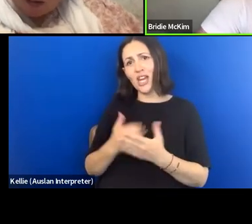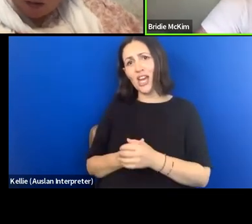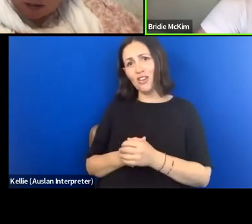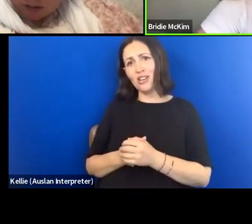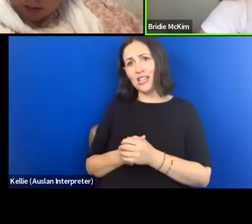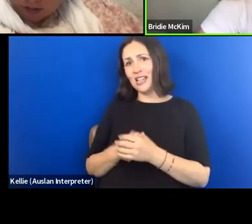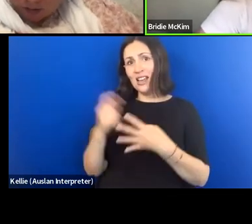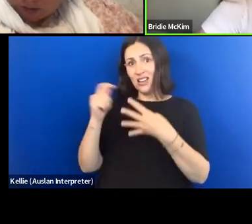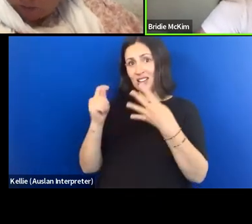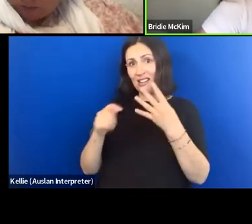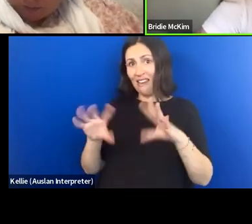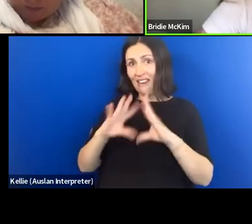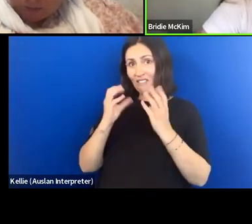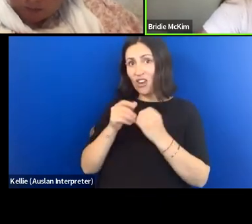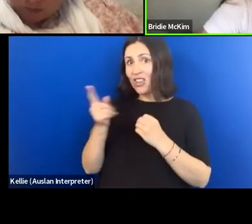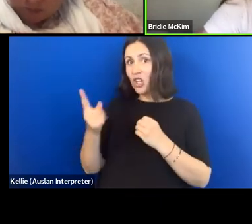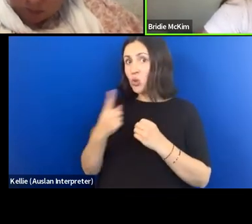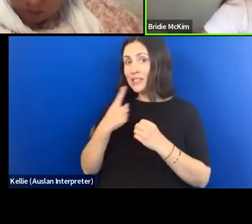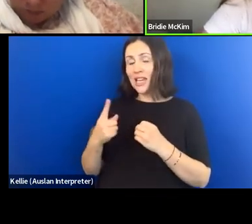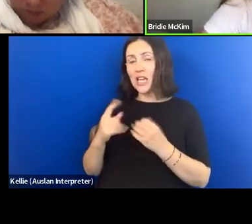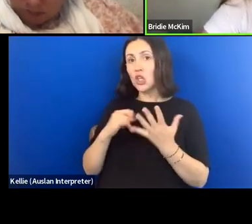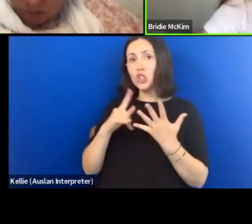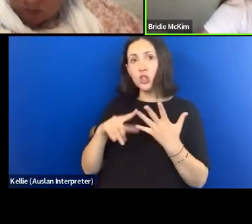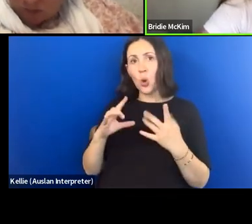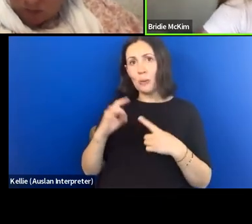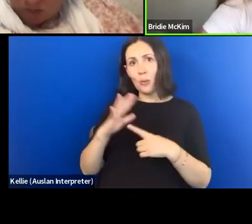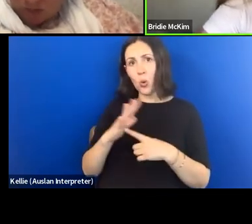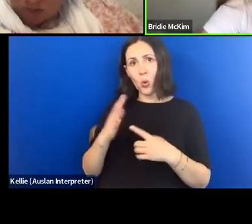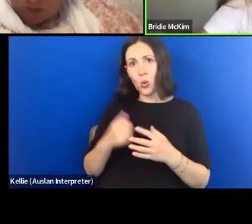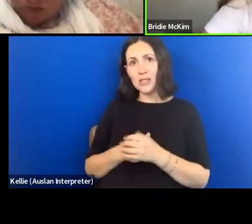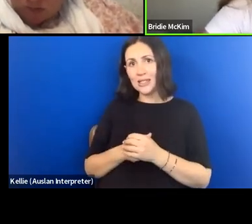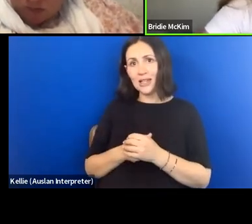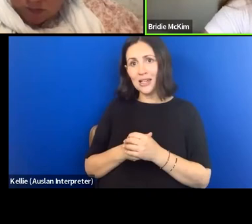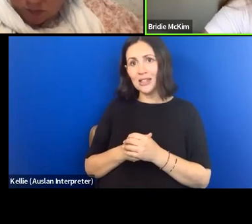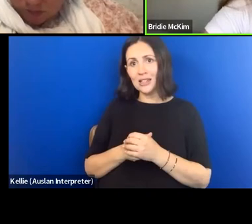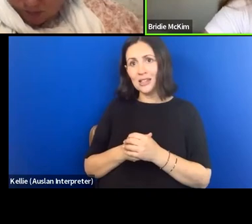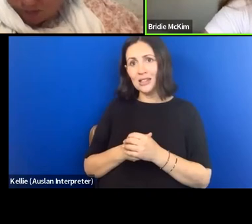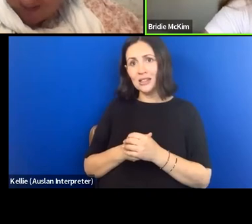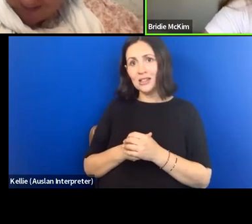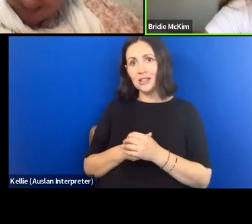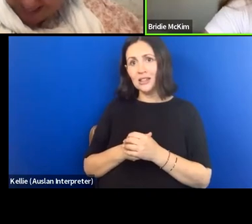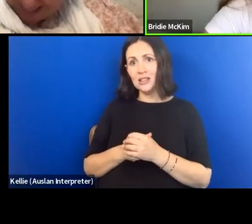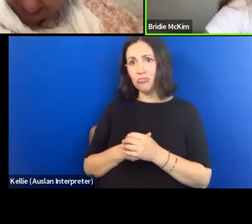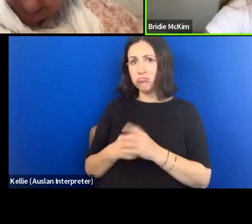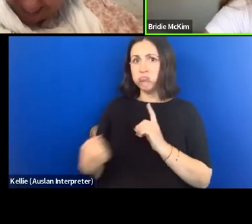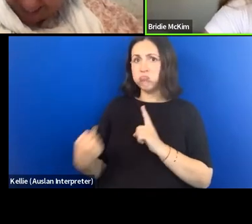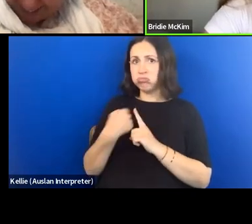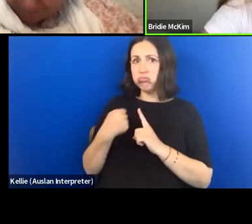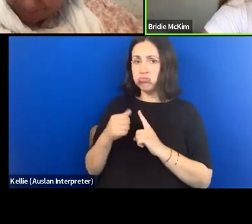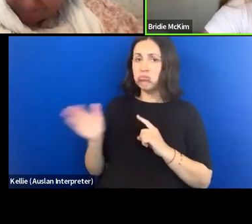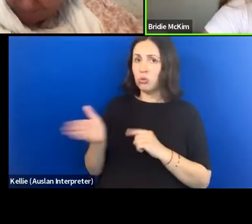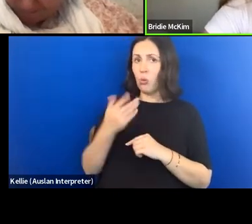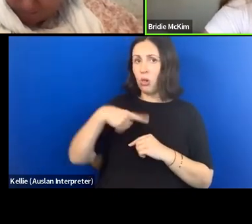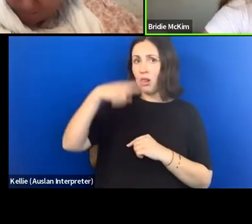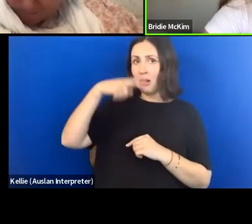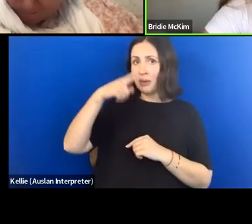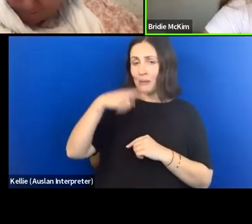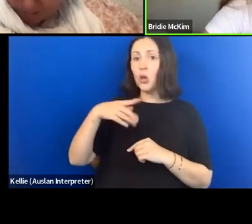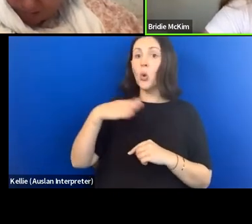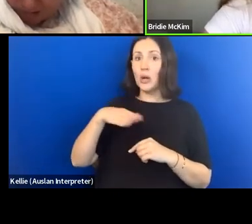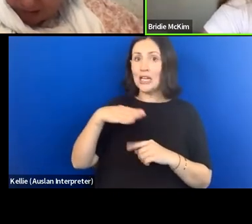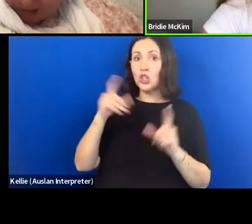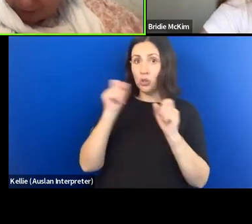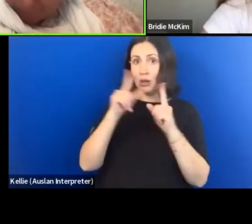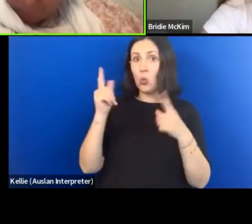things you've said were just so important and are really game changers for all of us within the biz. And we all need to be aware of